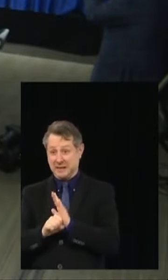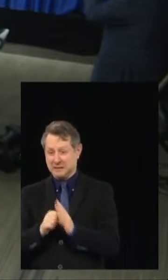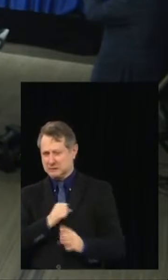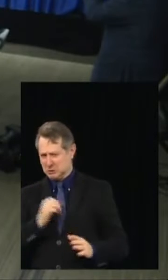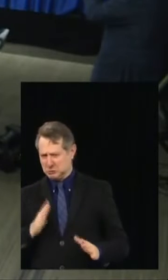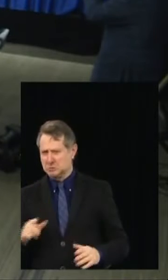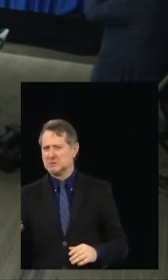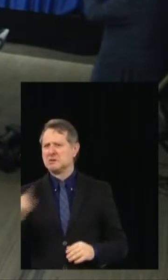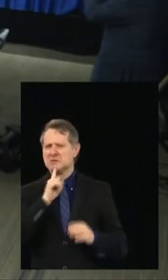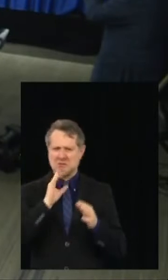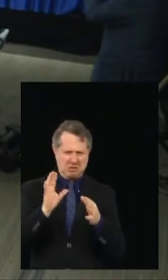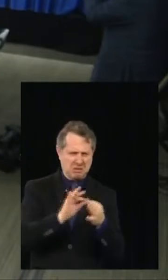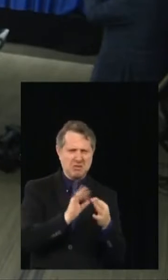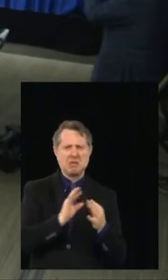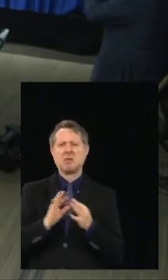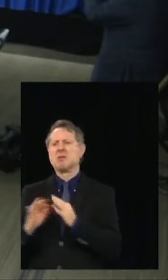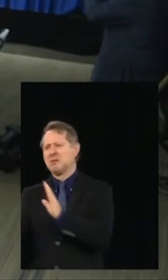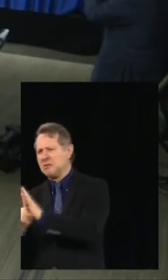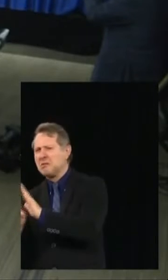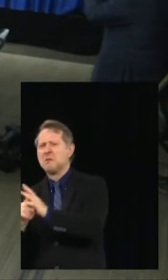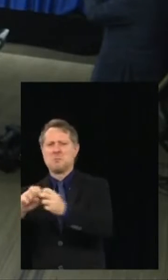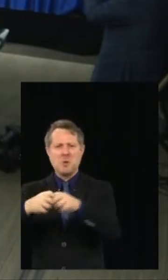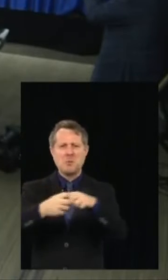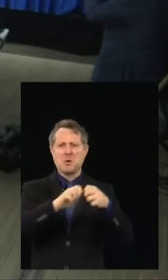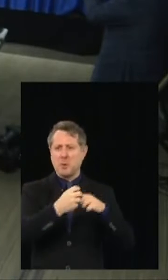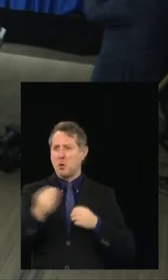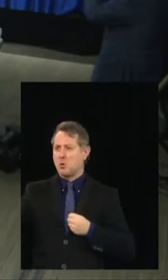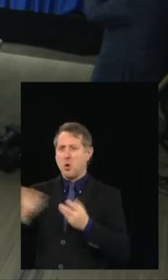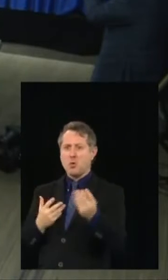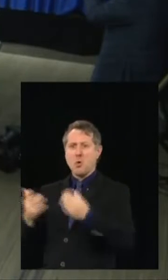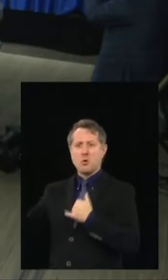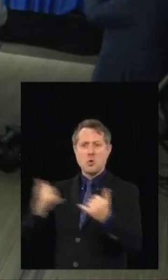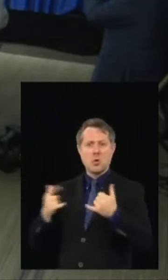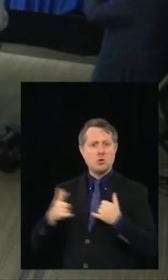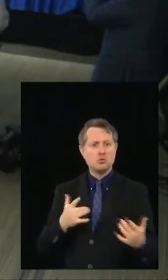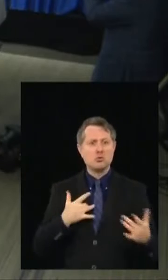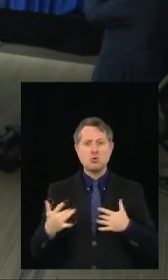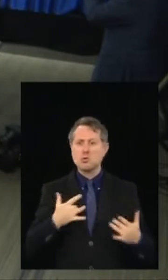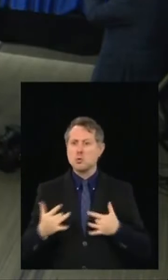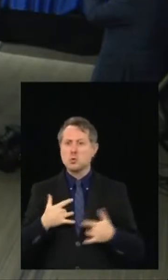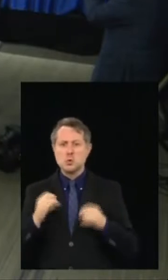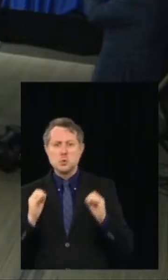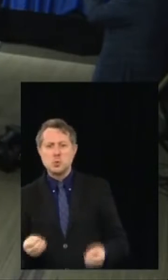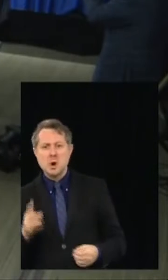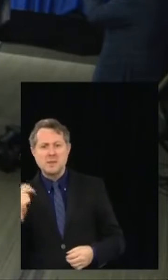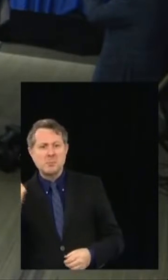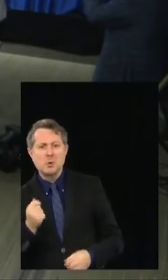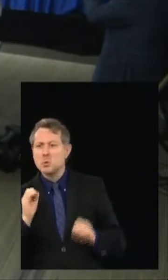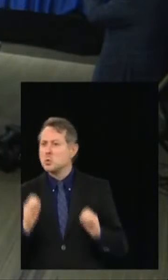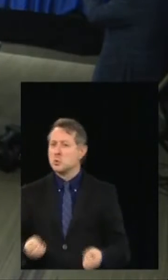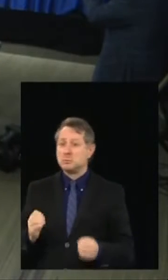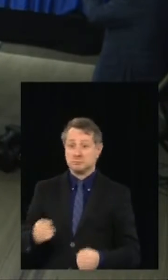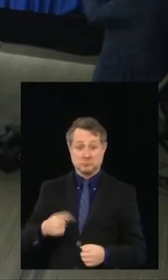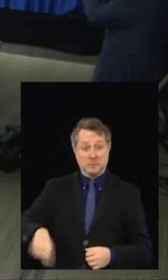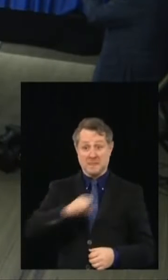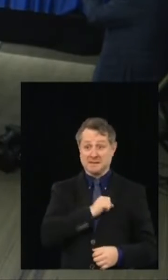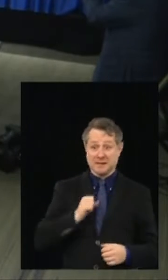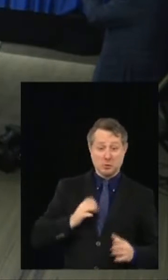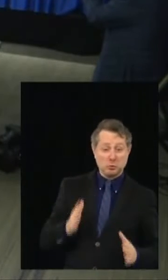they've had hundreds of calls this week from people that are still concerned. The senator, along with some other senators, started a